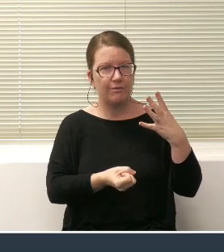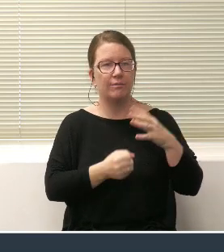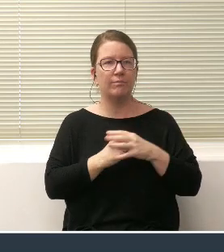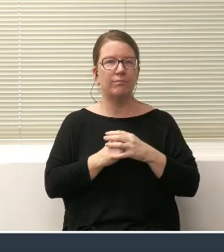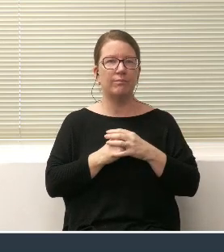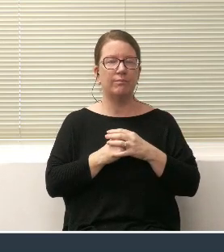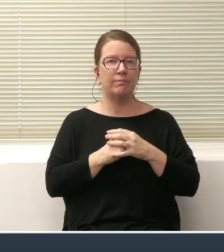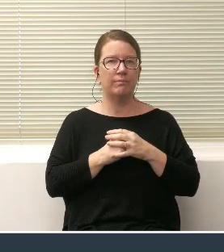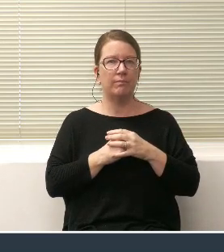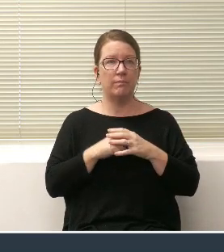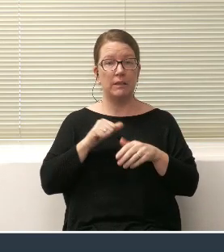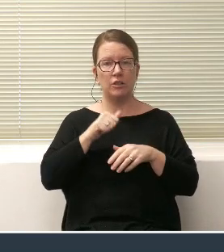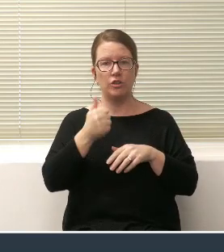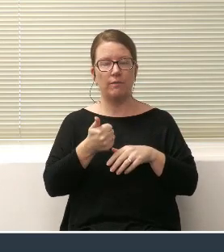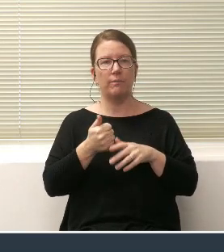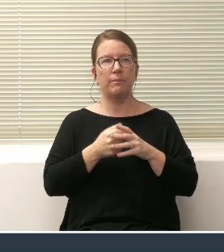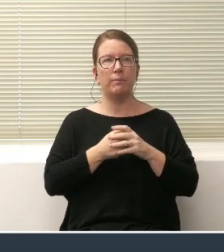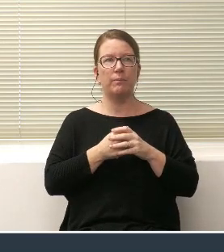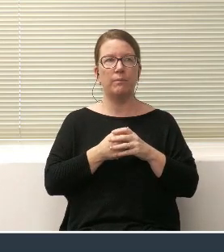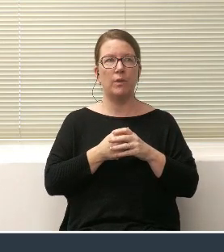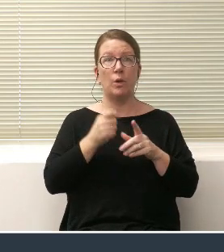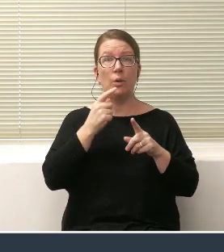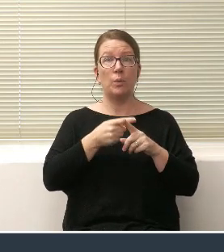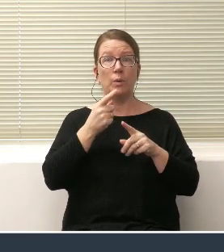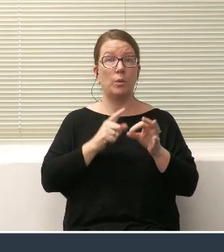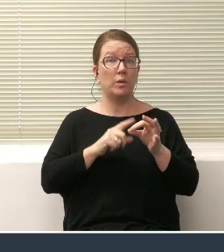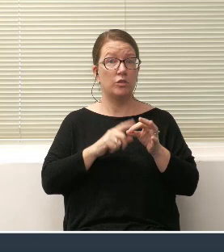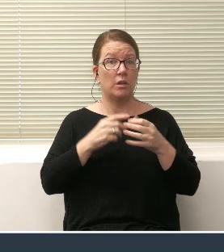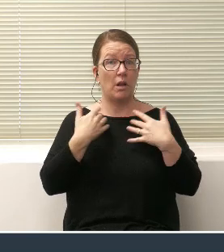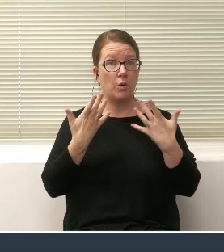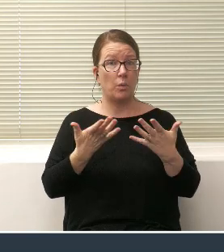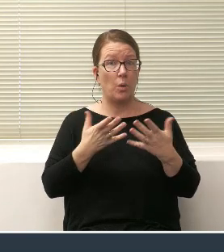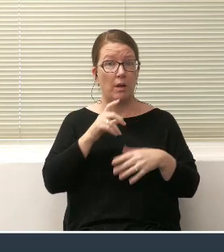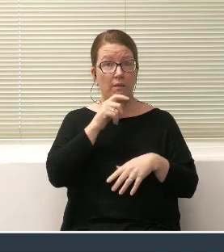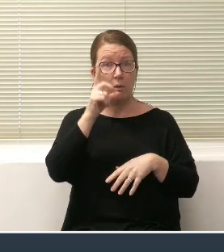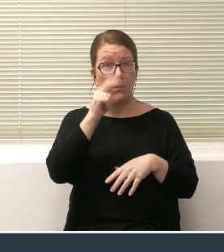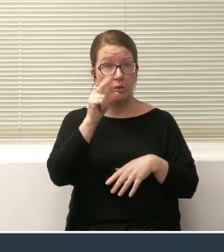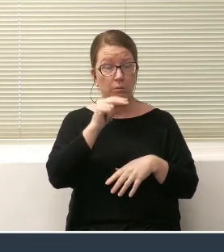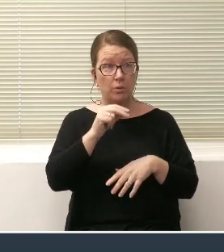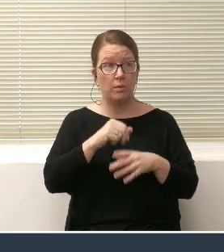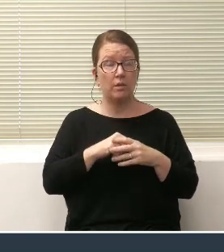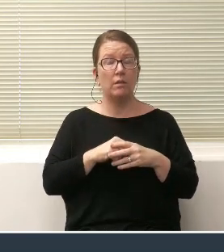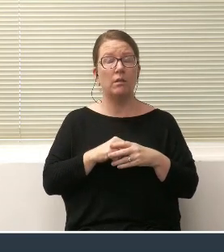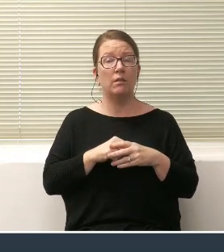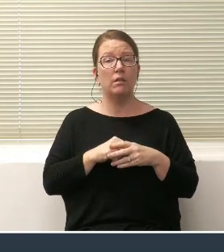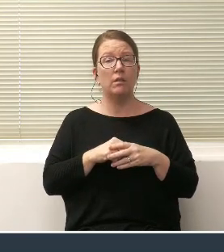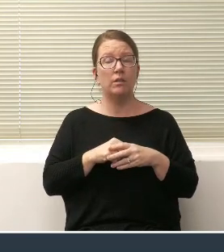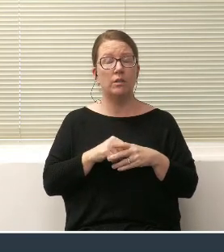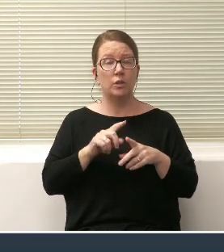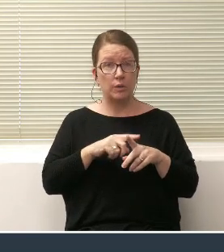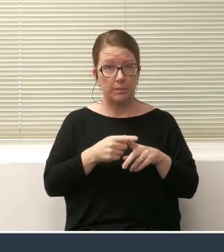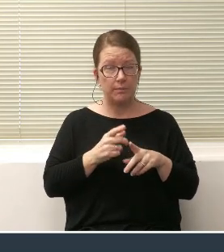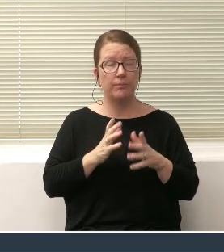Councillor Price. Yeah, mine's just a quick question, and it mightn't be possible, but I'm thinking, is there some way we can put, excuse